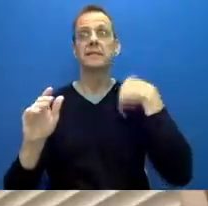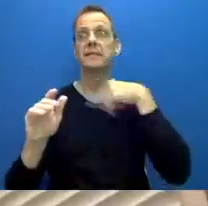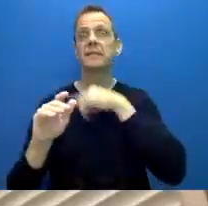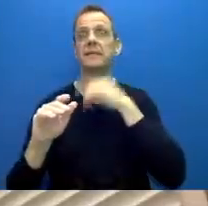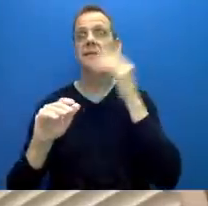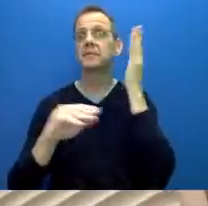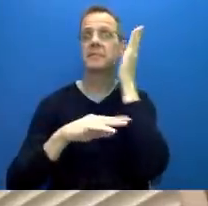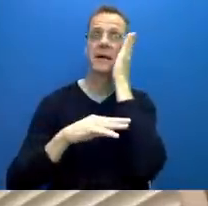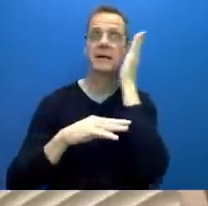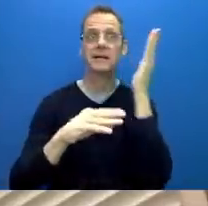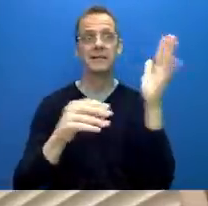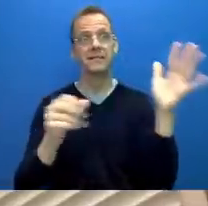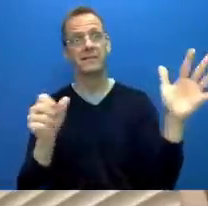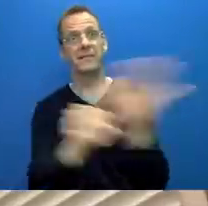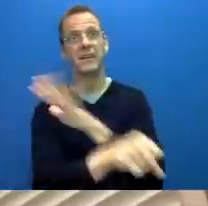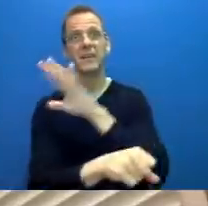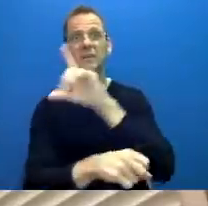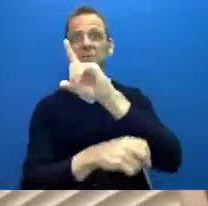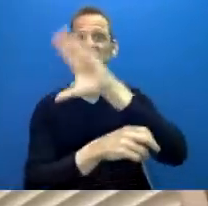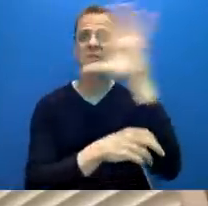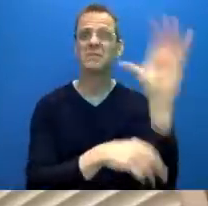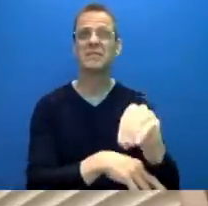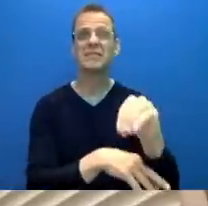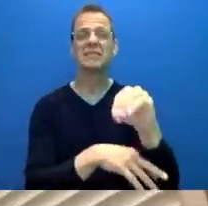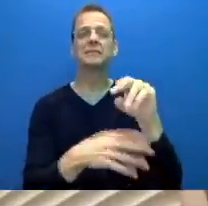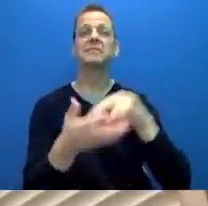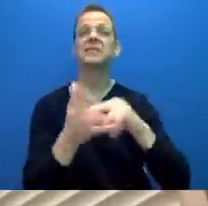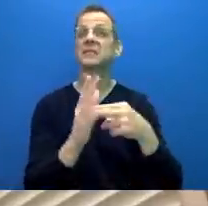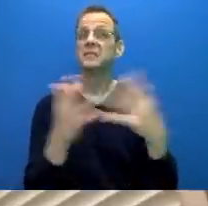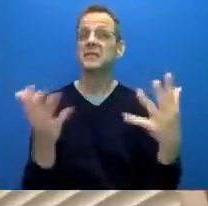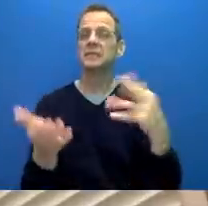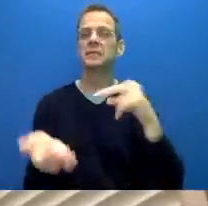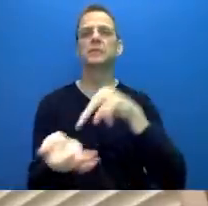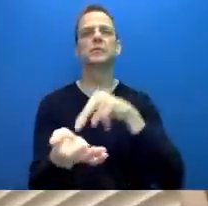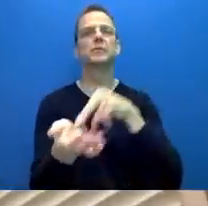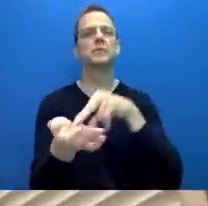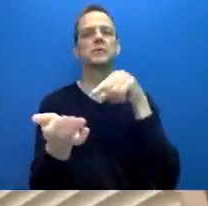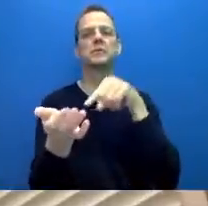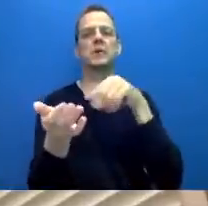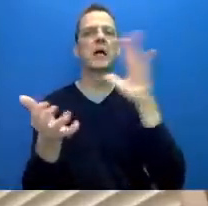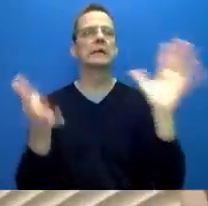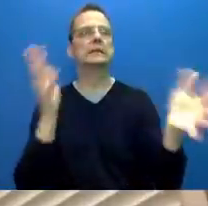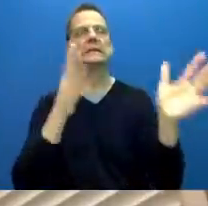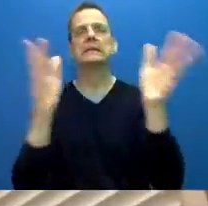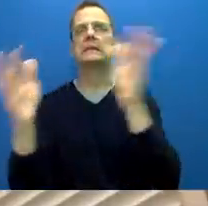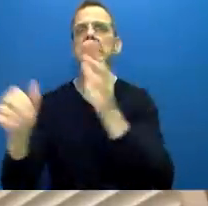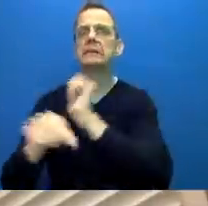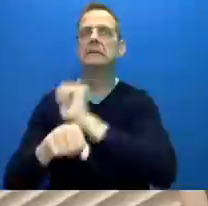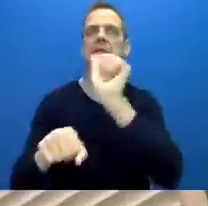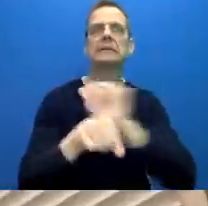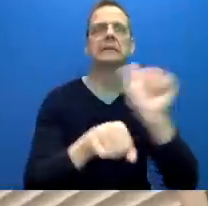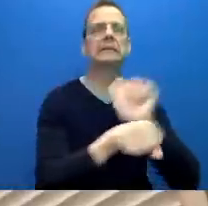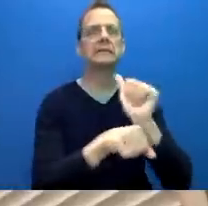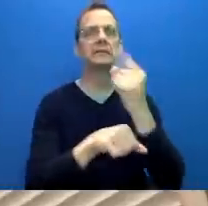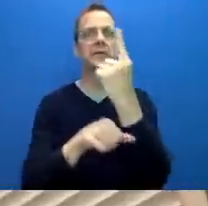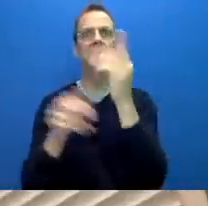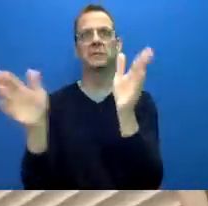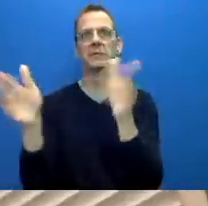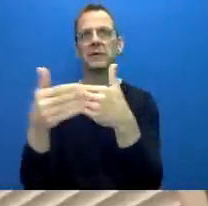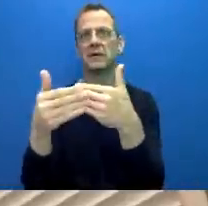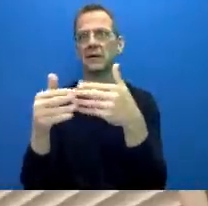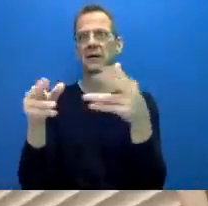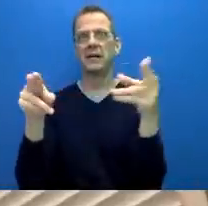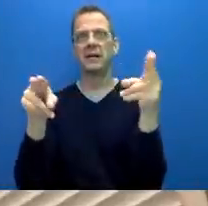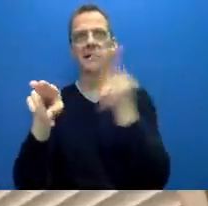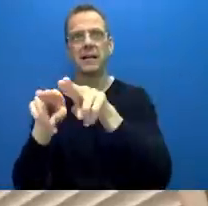at different models of care whereby nurses are looking after multiple patients. We may have multiple patients in the same room, which